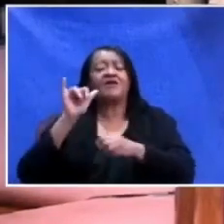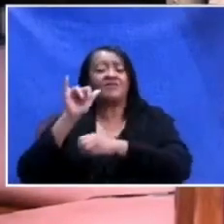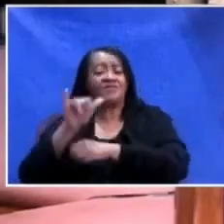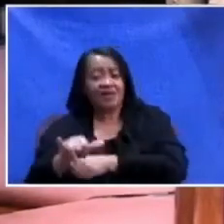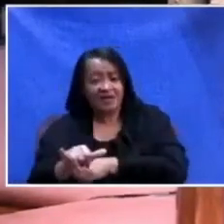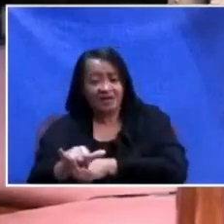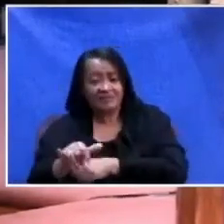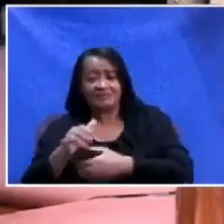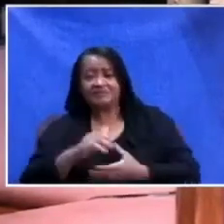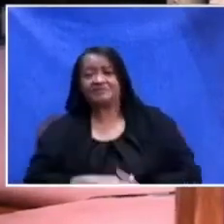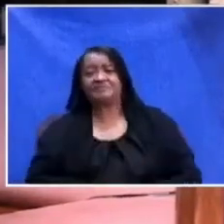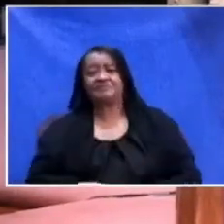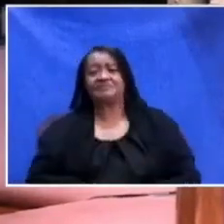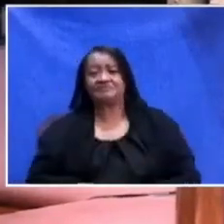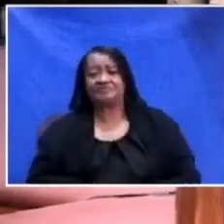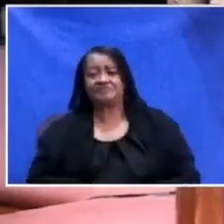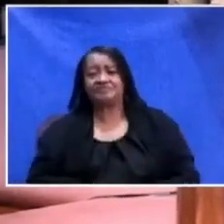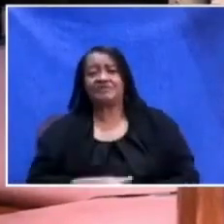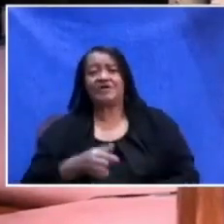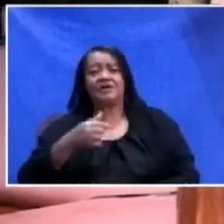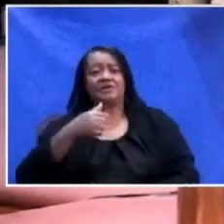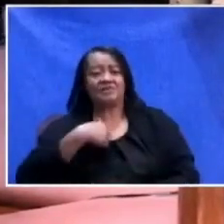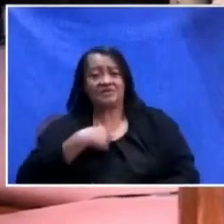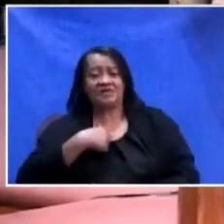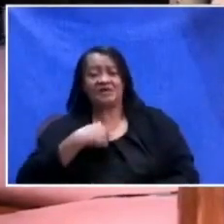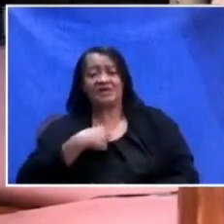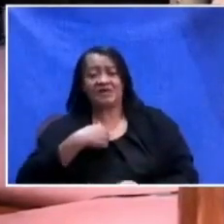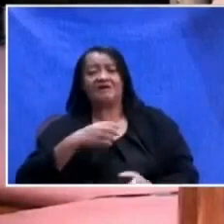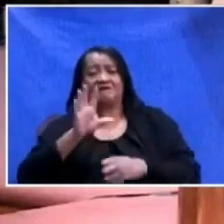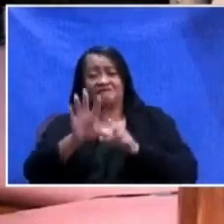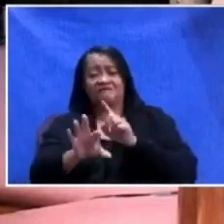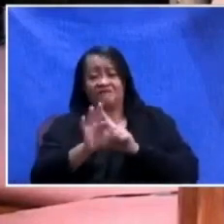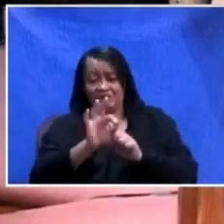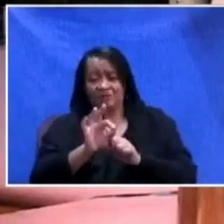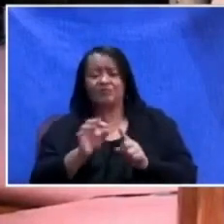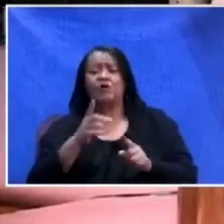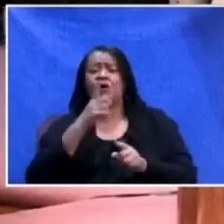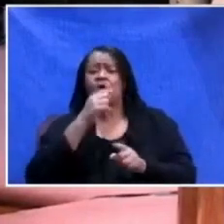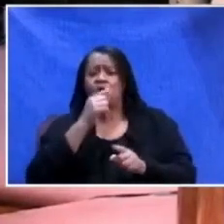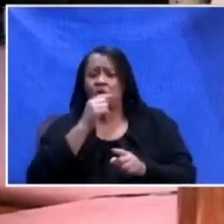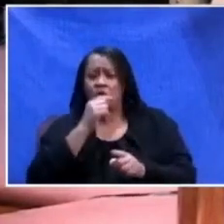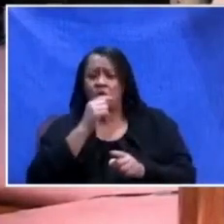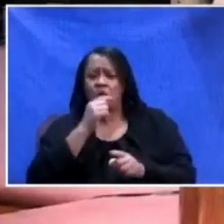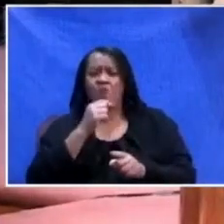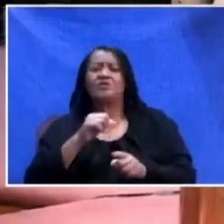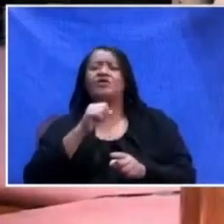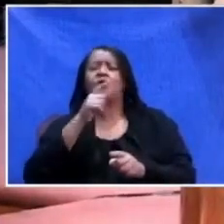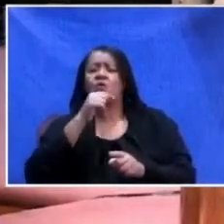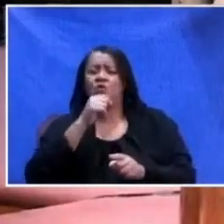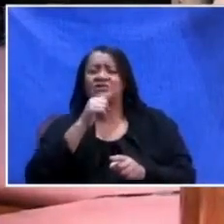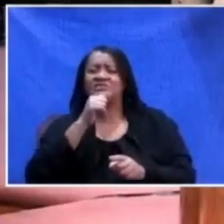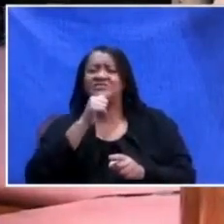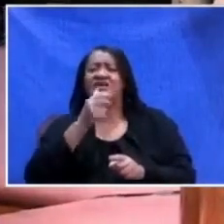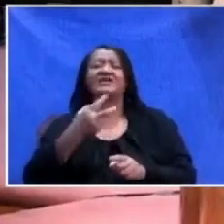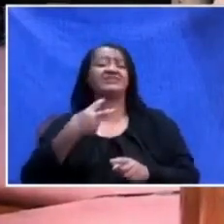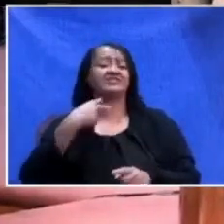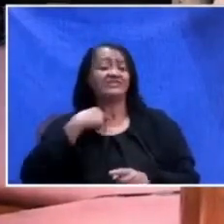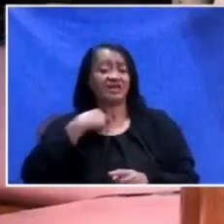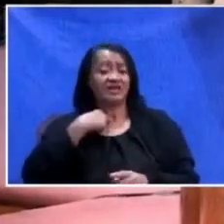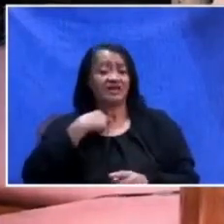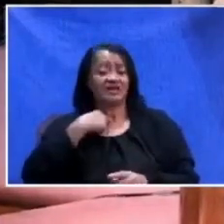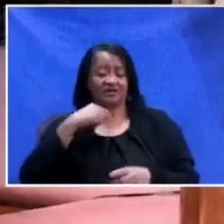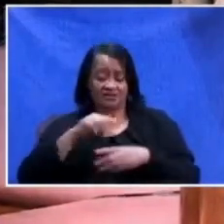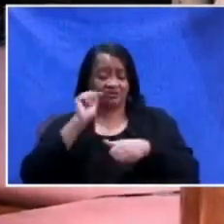that I was compatible with, who was not stuck in tradition,